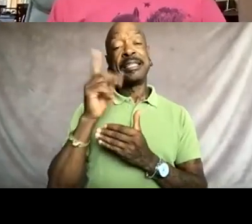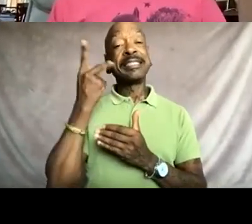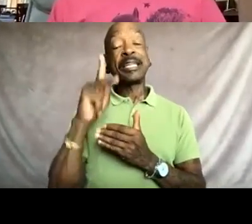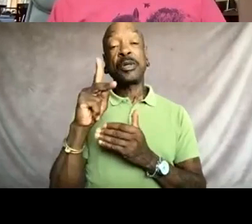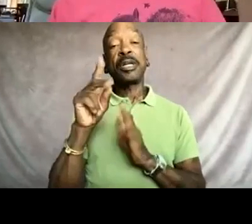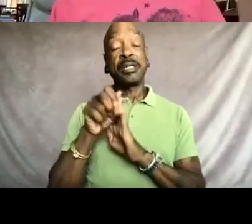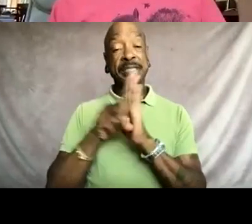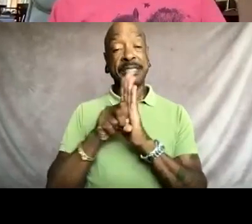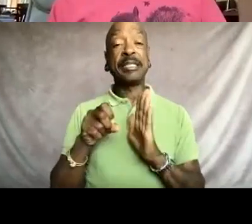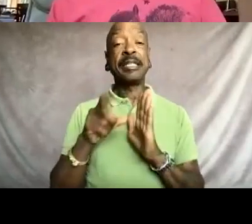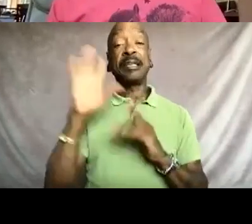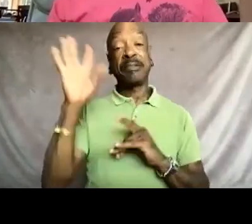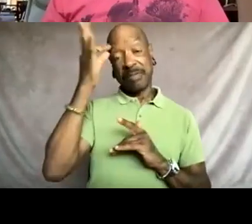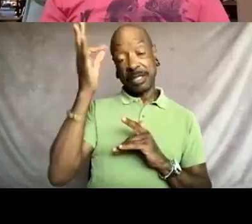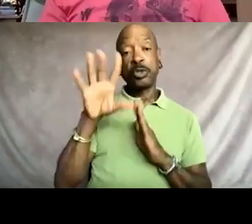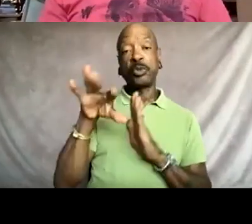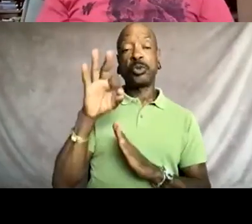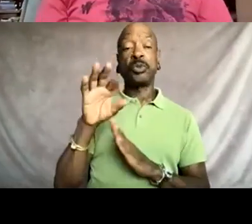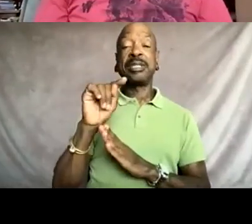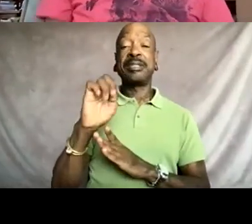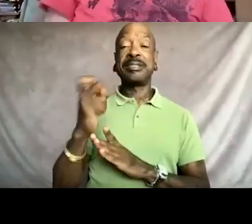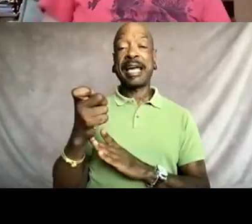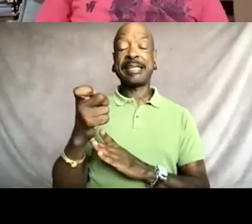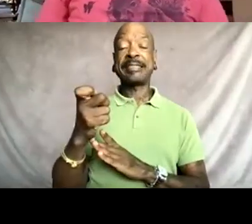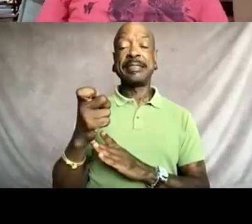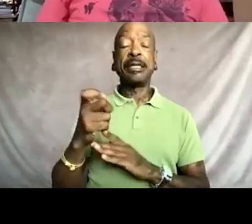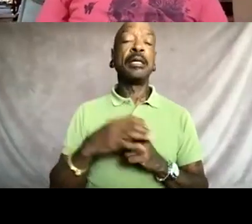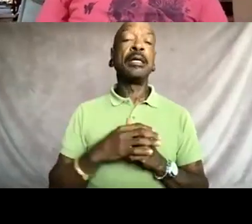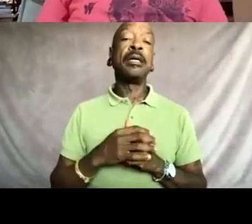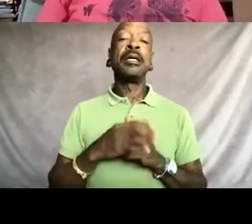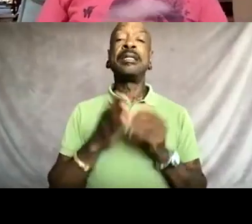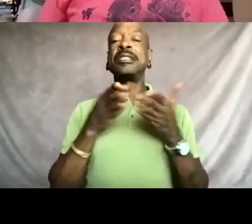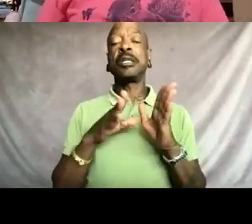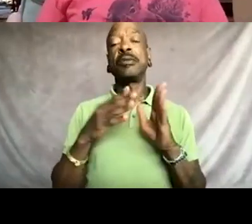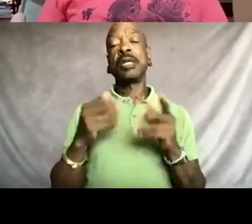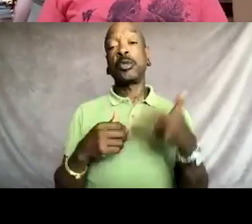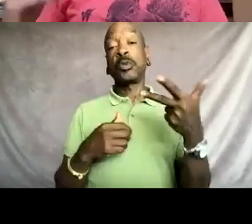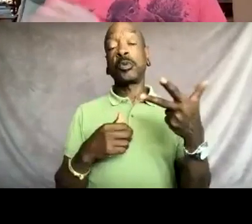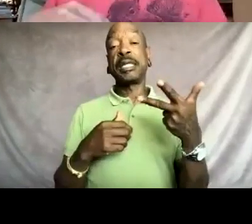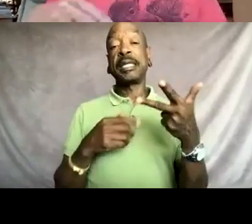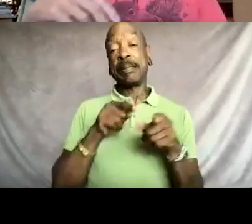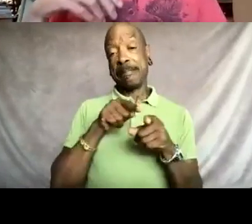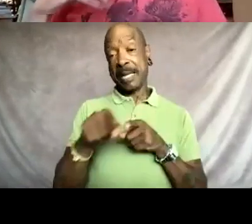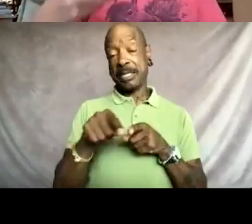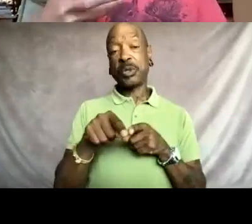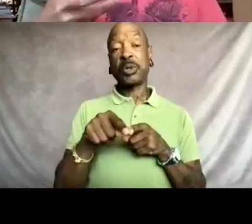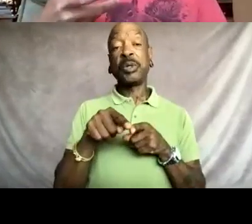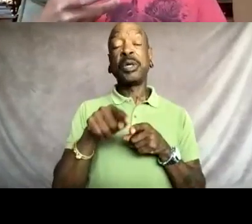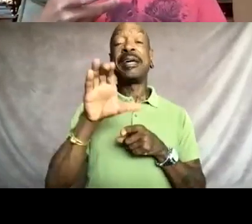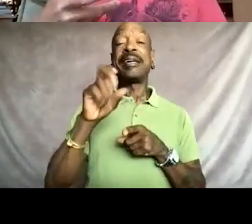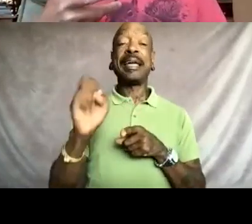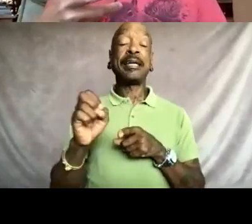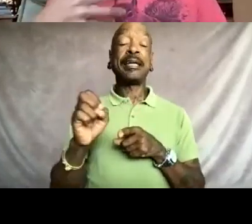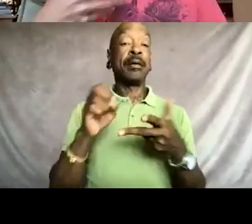the tax status. And there's generally three major categories of cake. Public